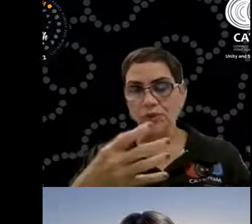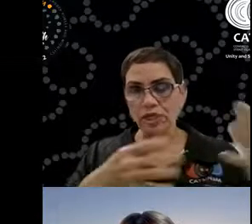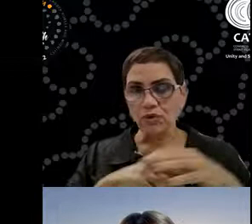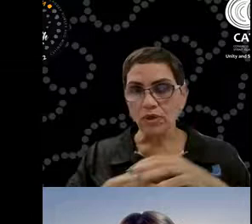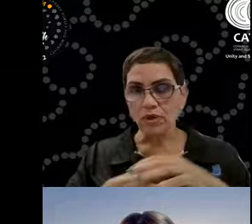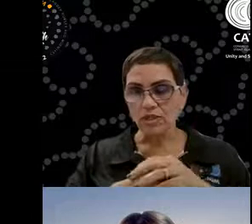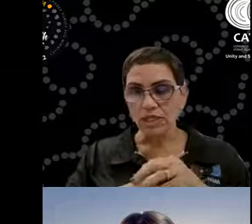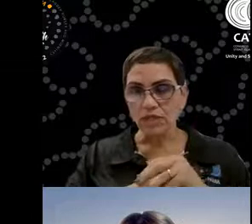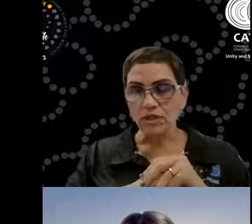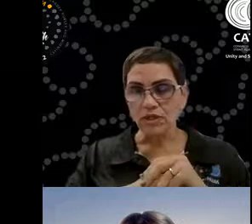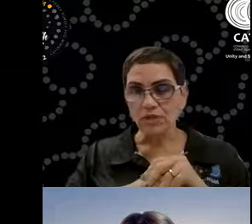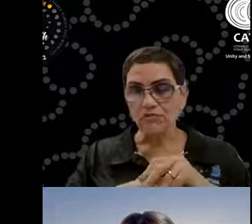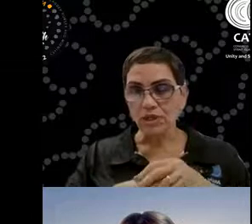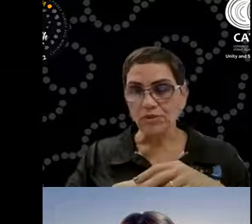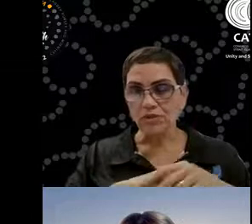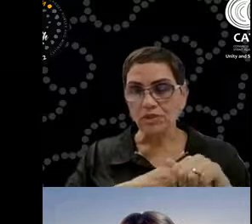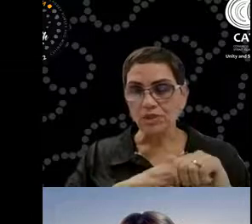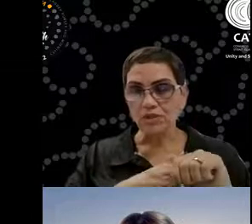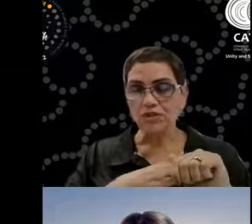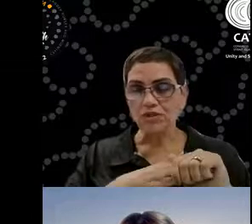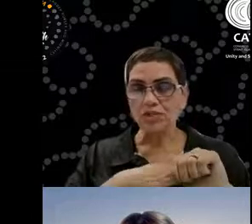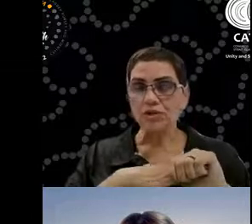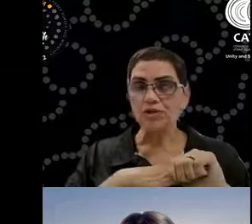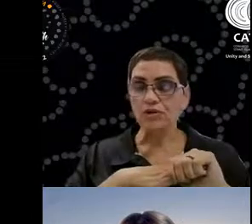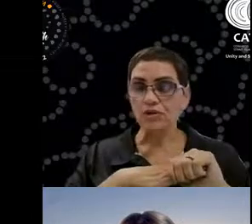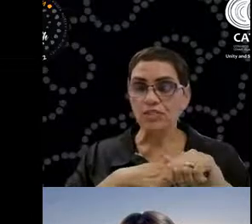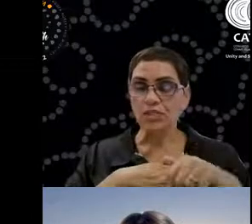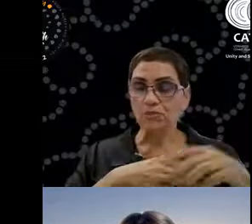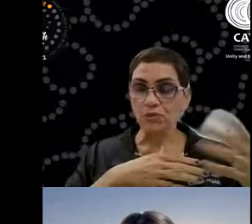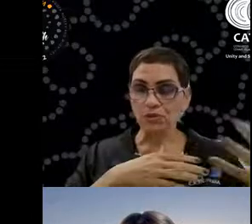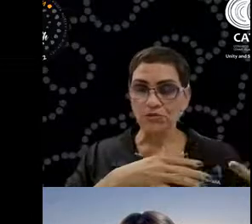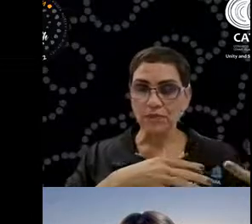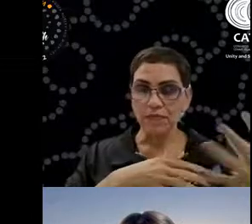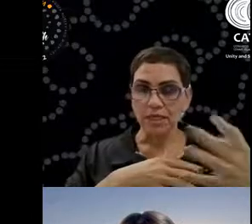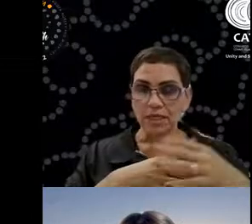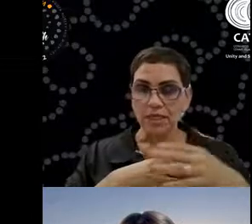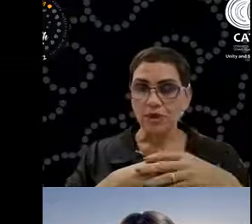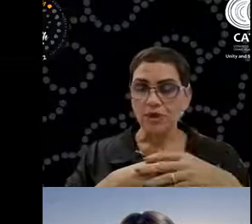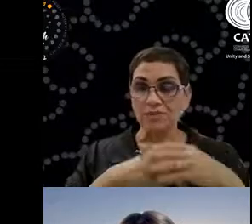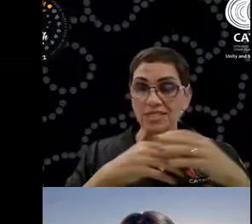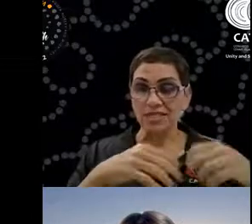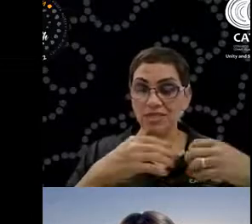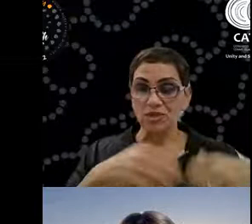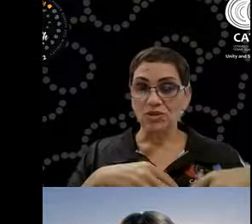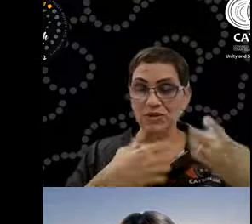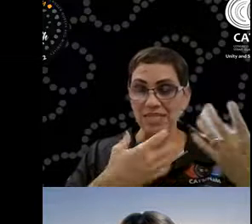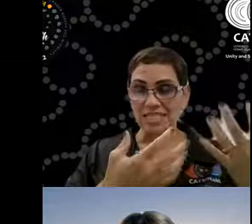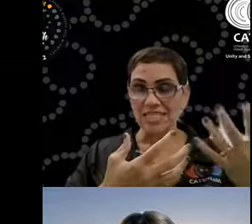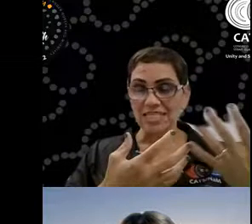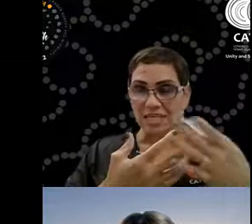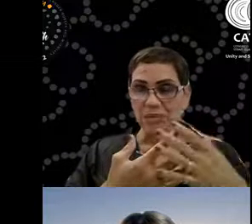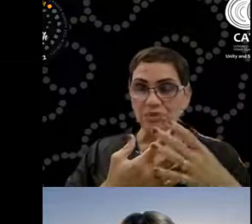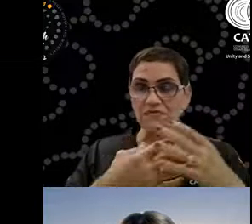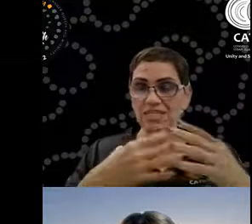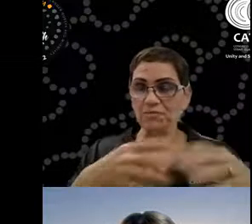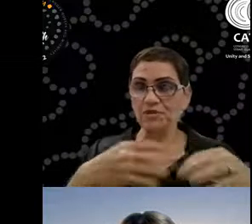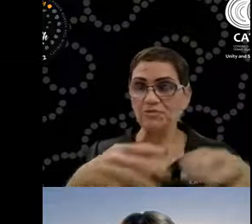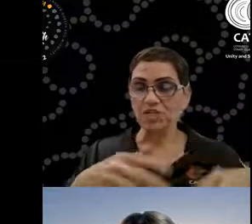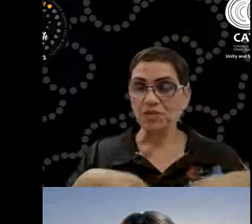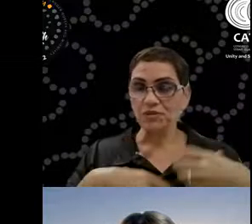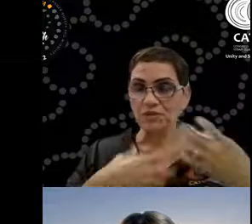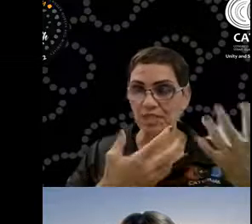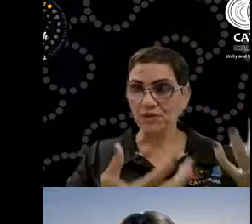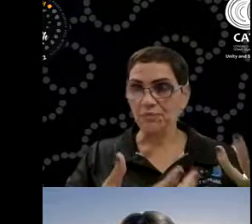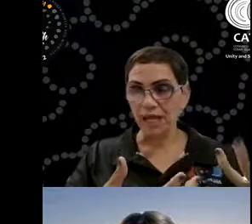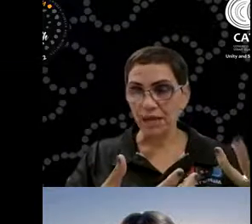actually see here is what we're calling a genealogy of Aboriginal and Torres Strait Islander nursing and midwifery. And what I'm presenting to you is an example